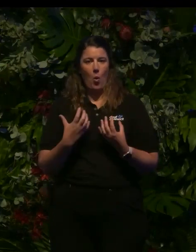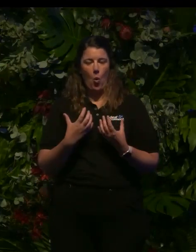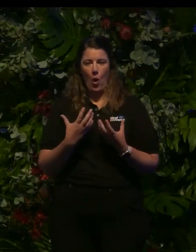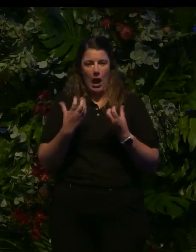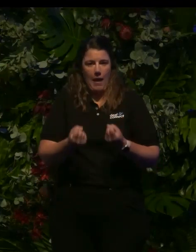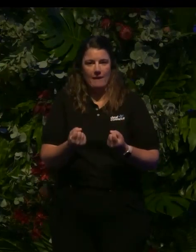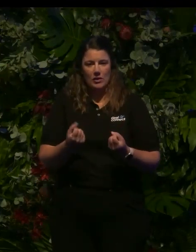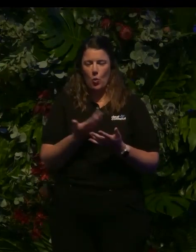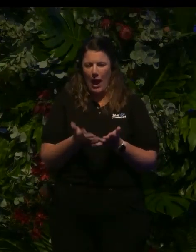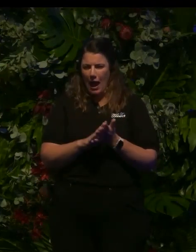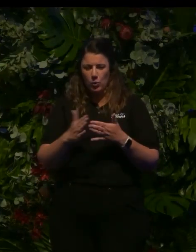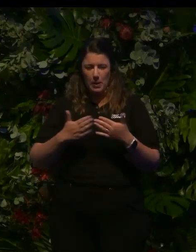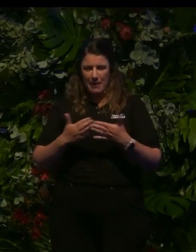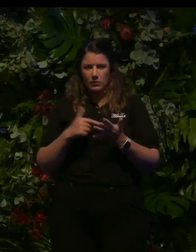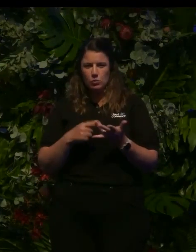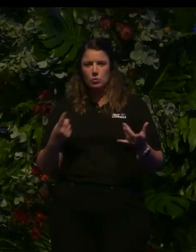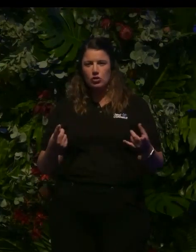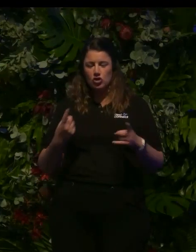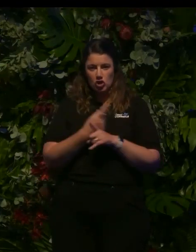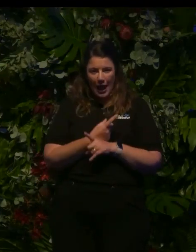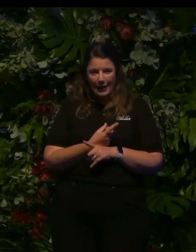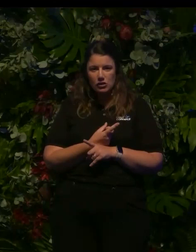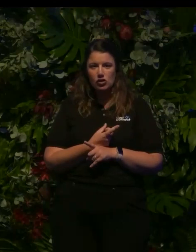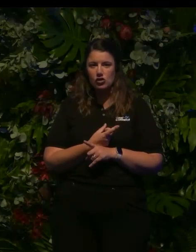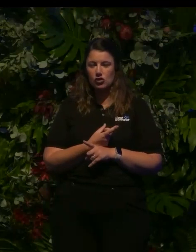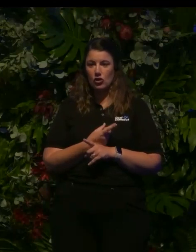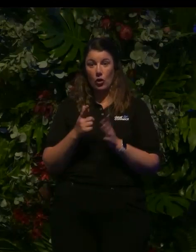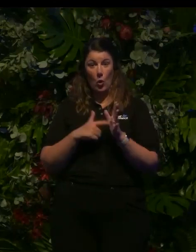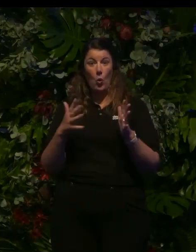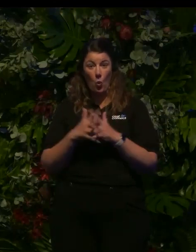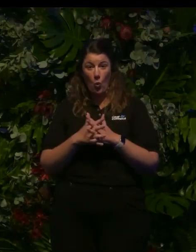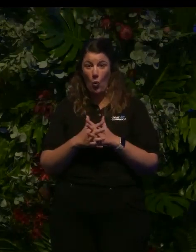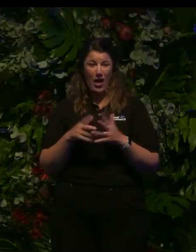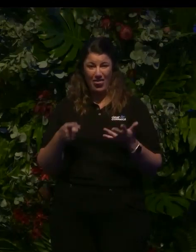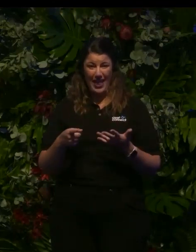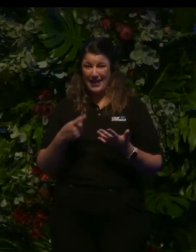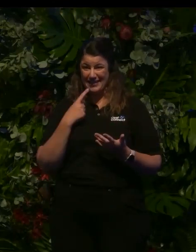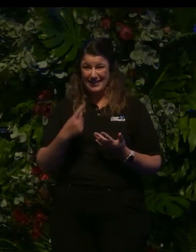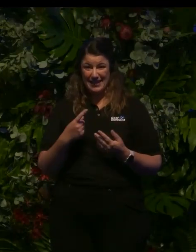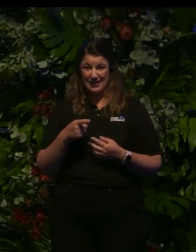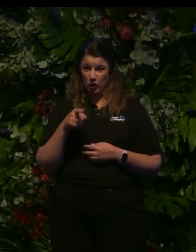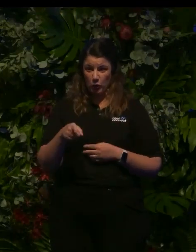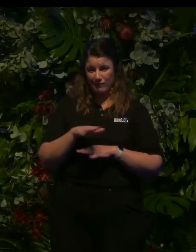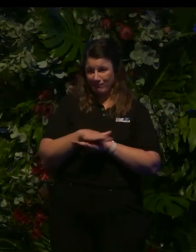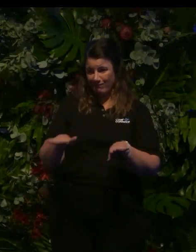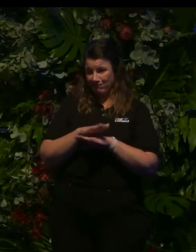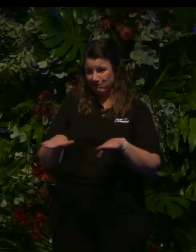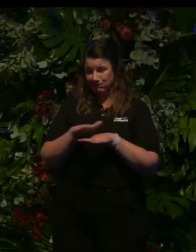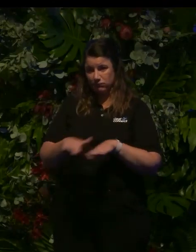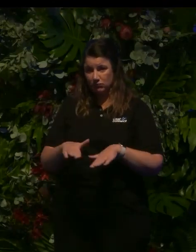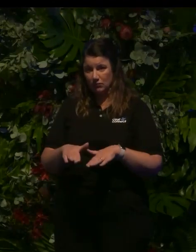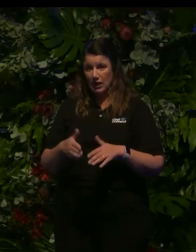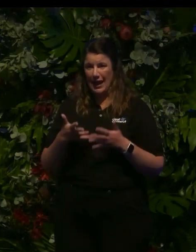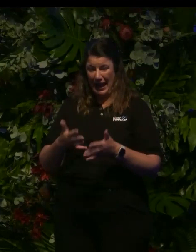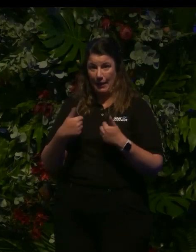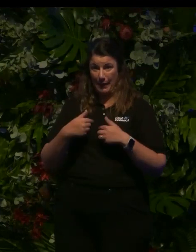do you manage to change a law which denies your existence and denies the right of